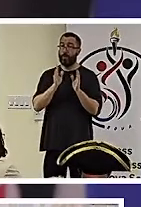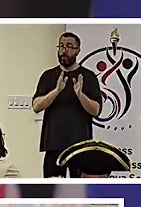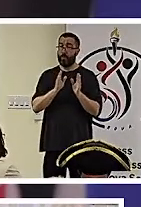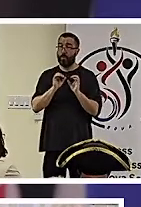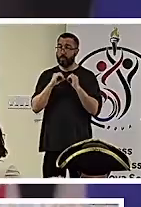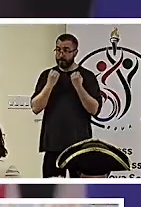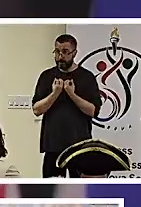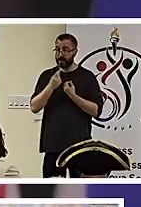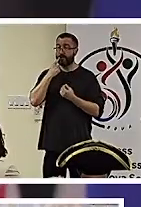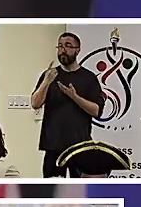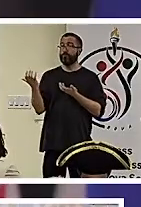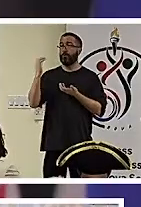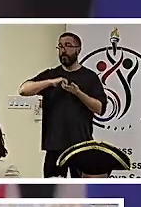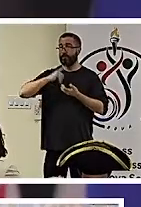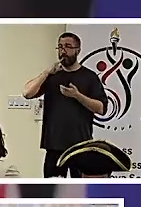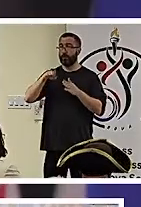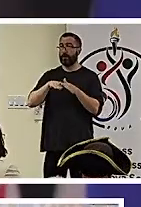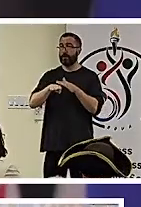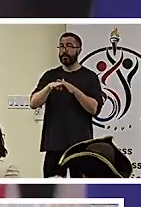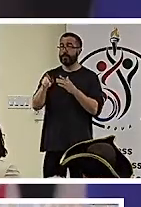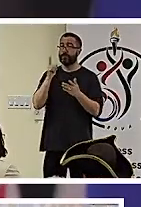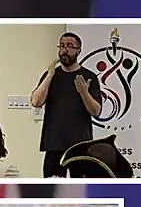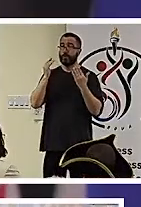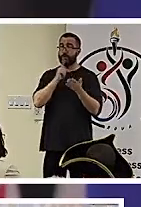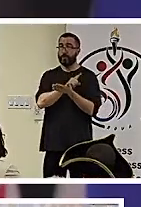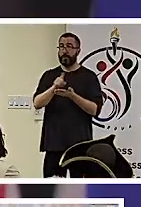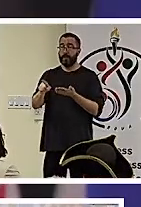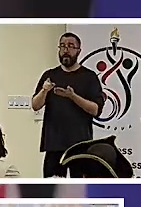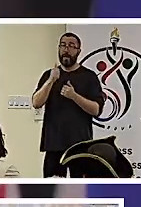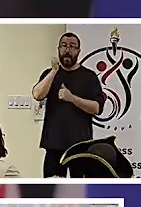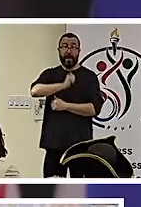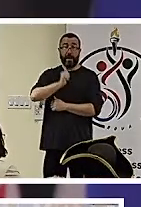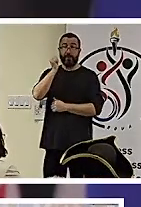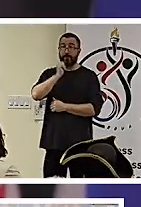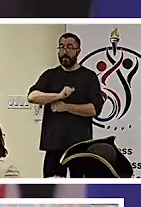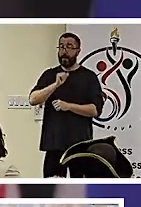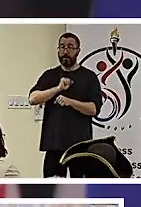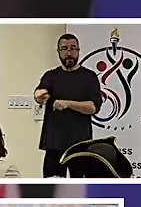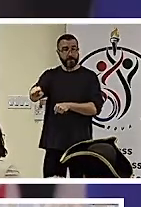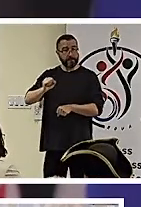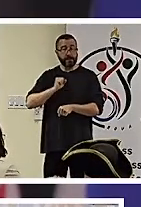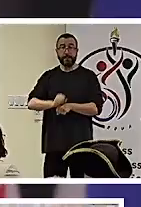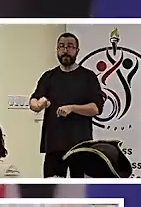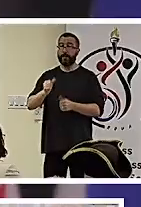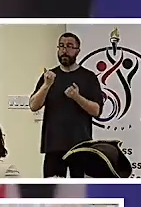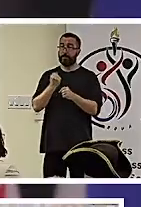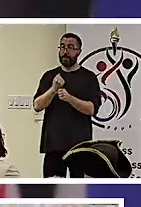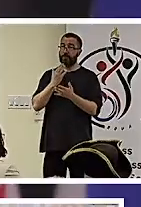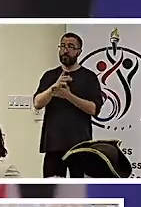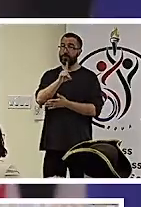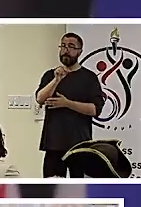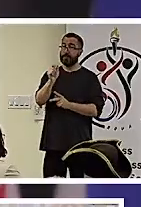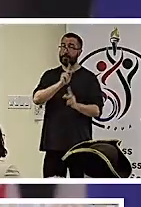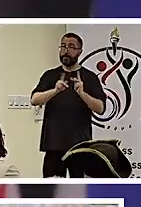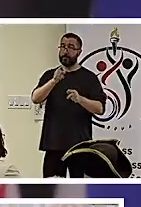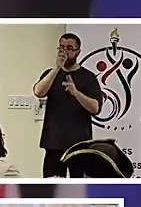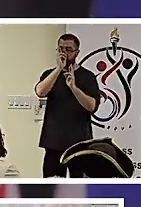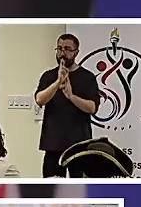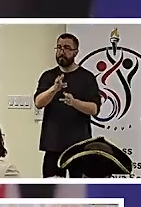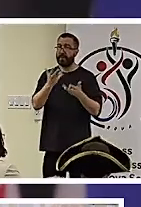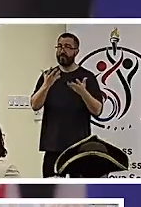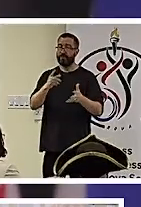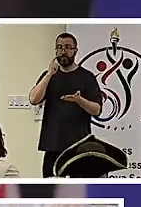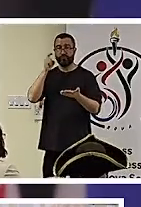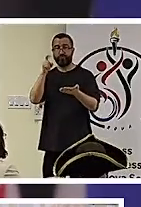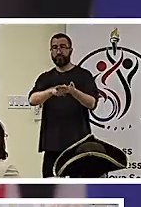Week. Every day, they're working hard to make sure the rights of people with disabilities are respected and realized here in Nova Scotia.